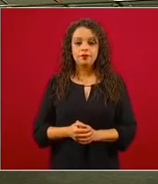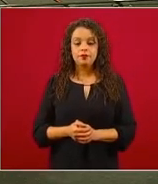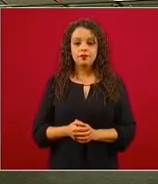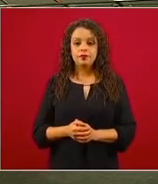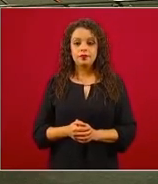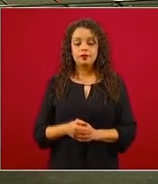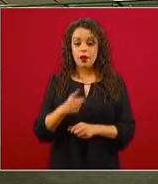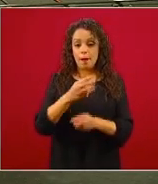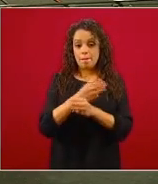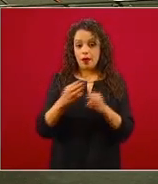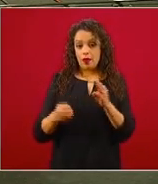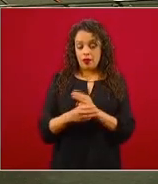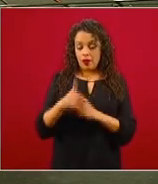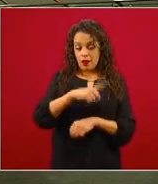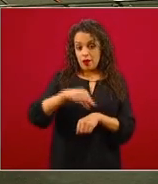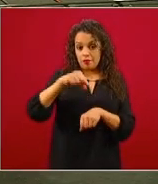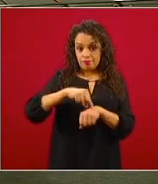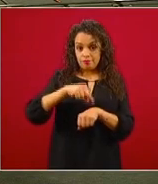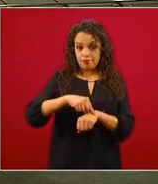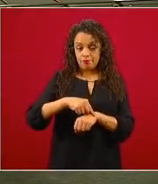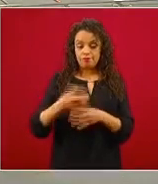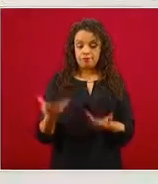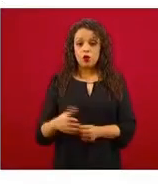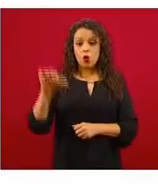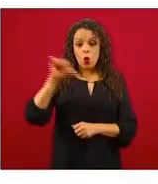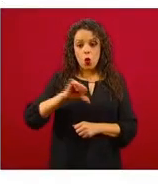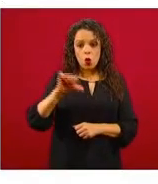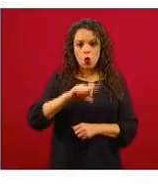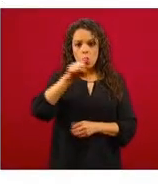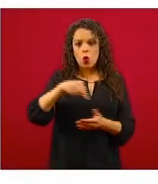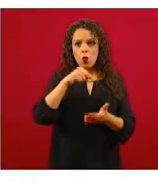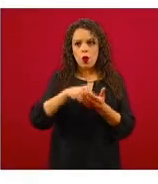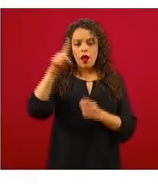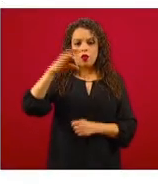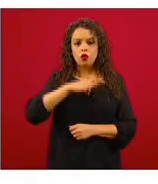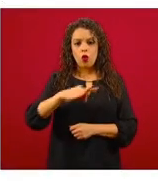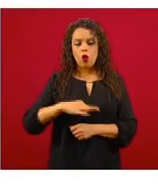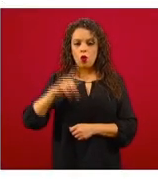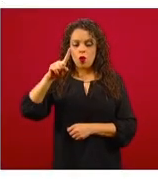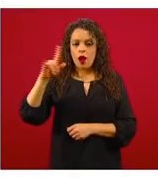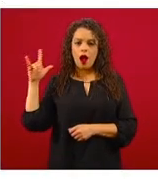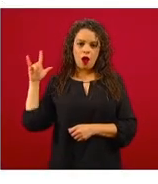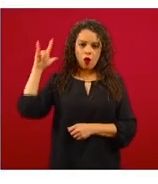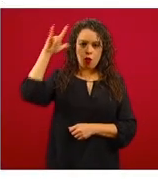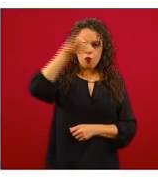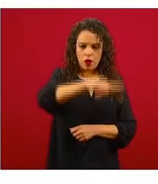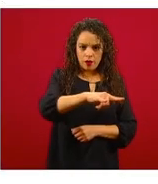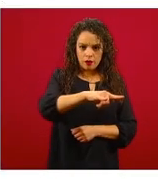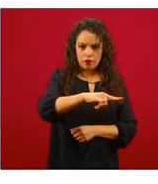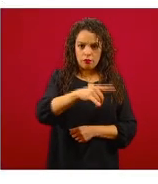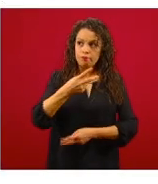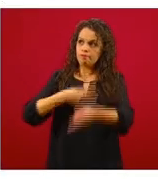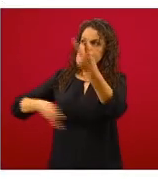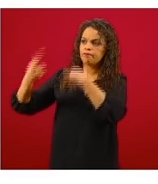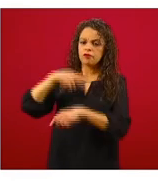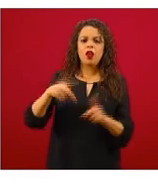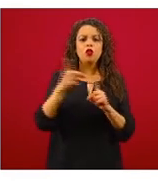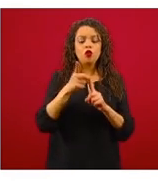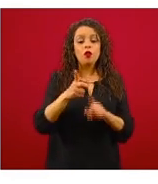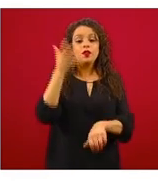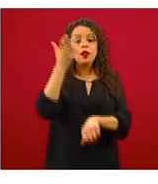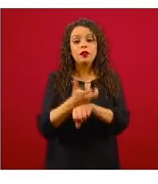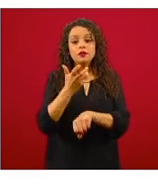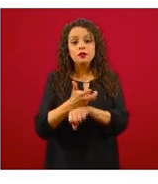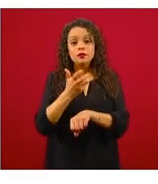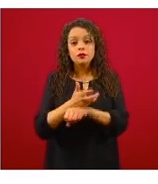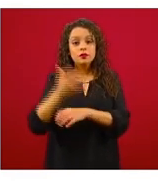Continuing along with the medical equipment, in Toluca, a flight arrived from the United States